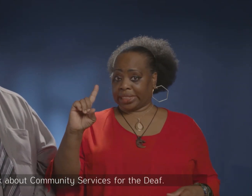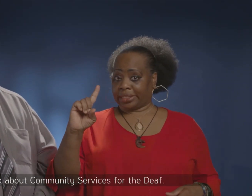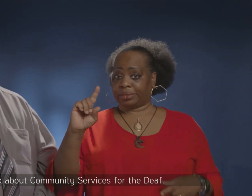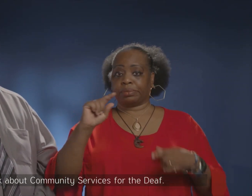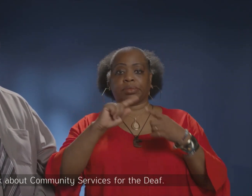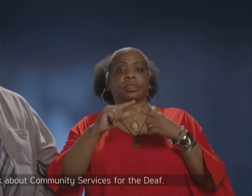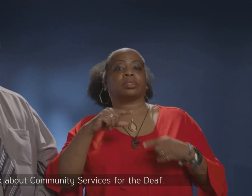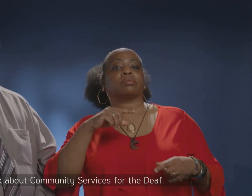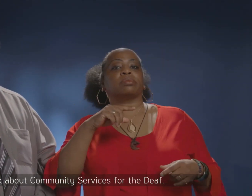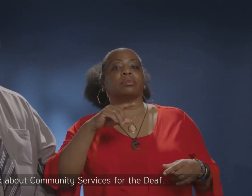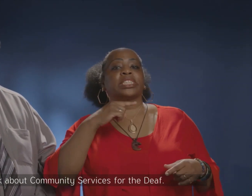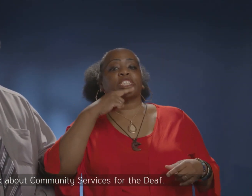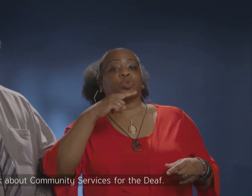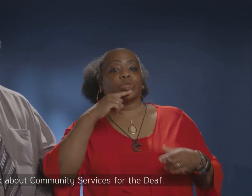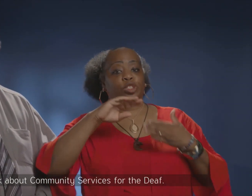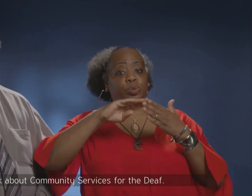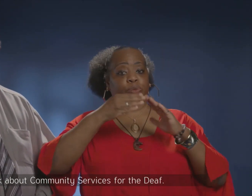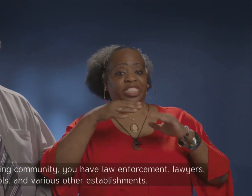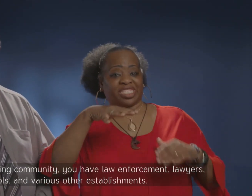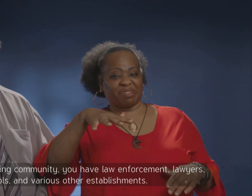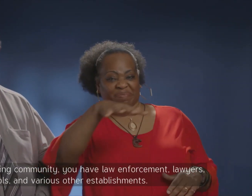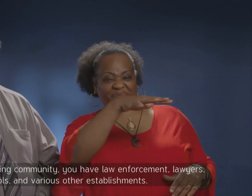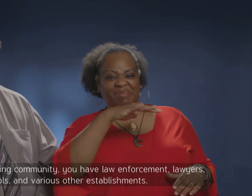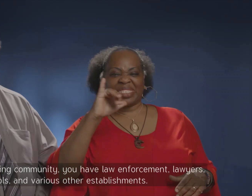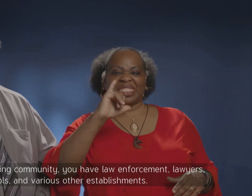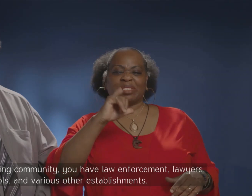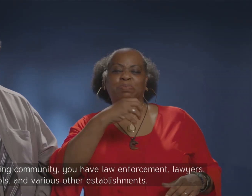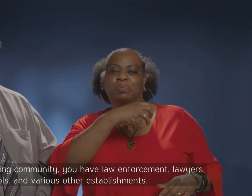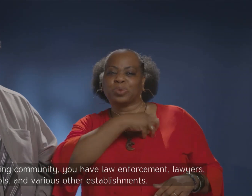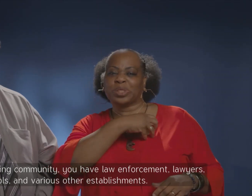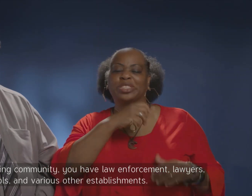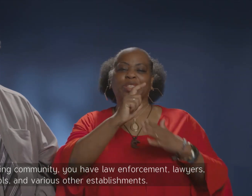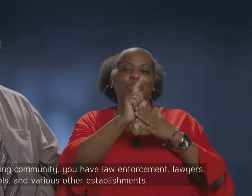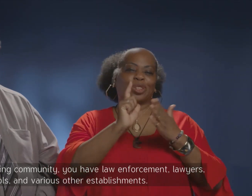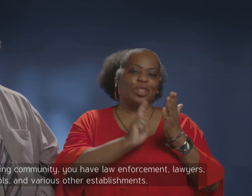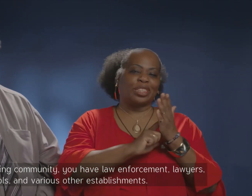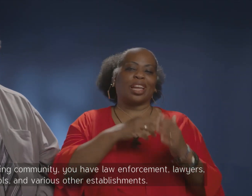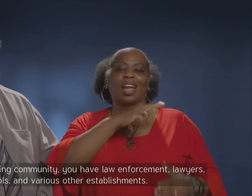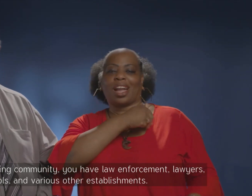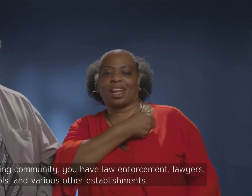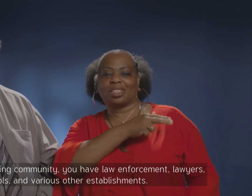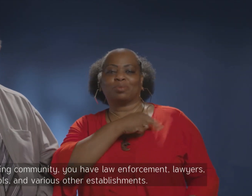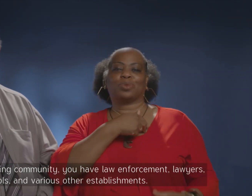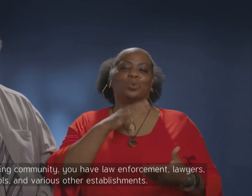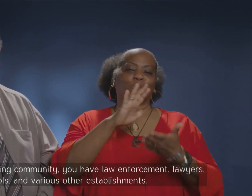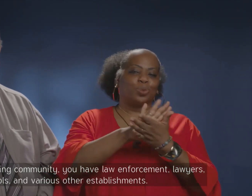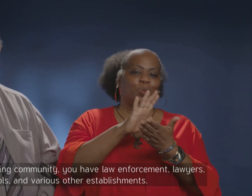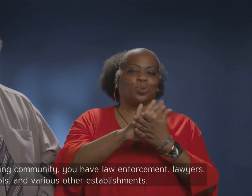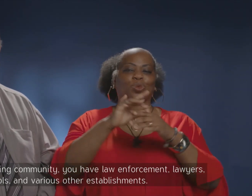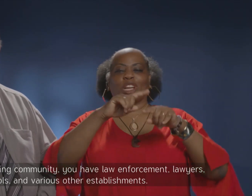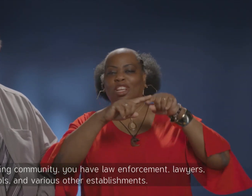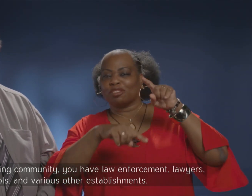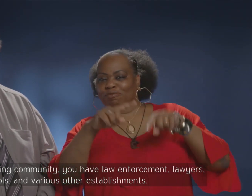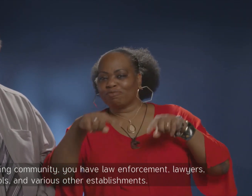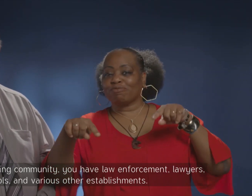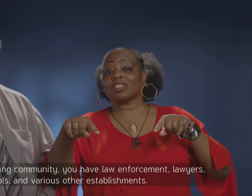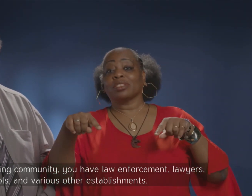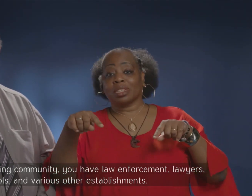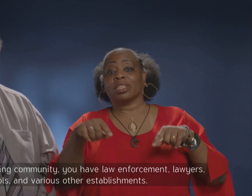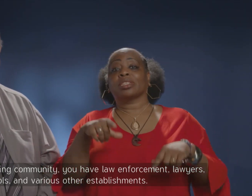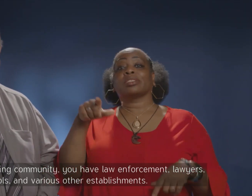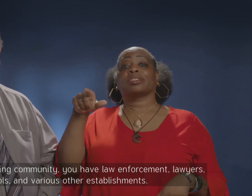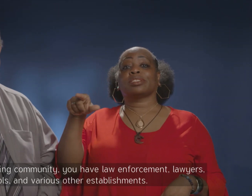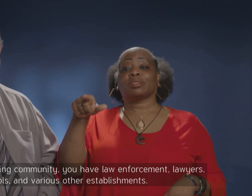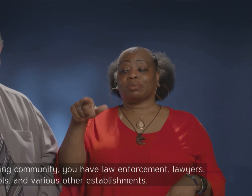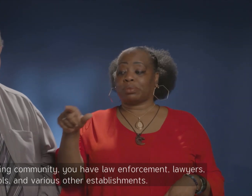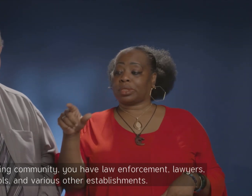community services for the deaf. Within the hearing community, you have law enforcement, lawyers, hospitals, schools, and